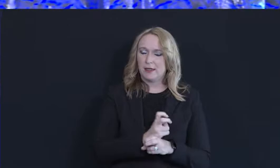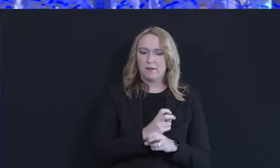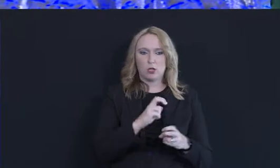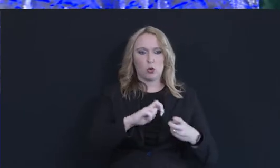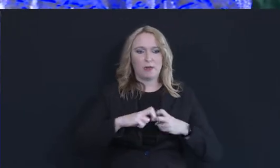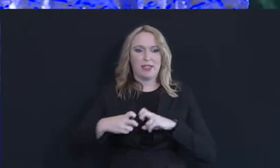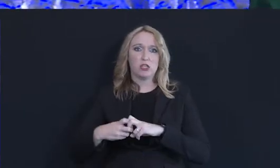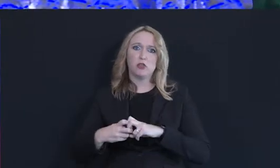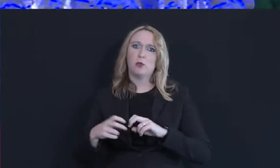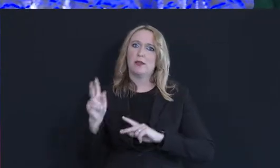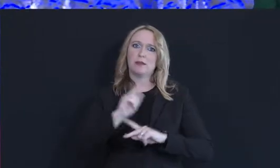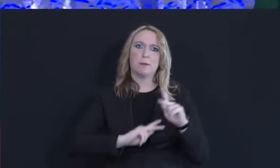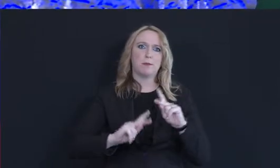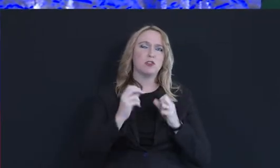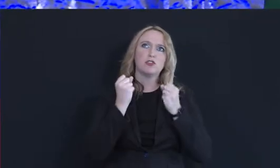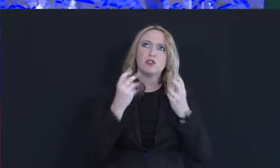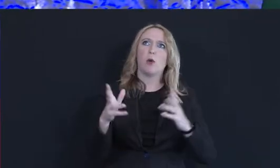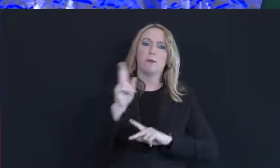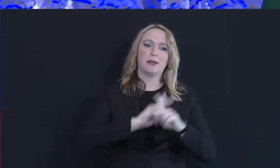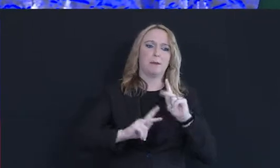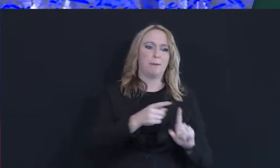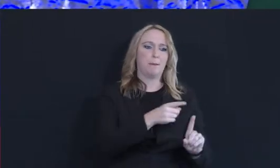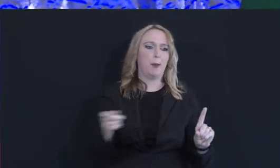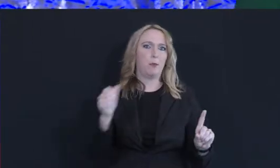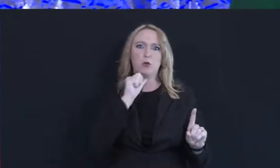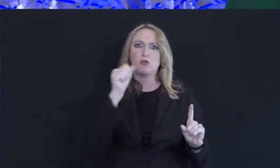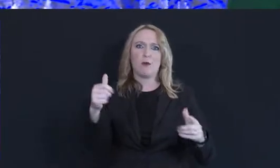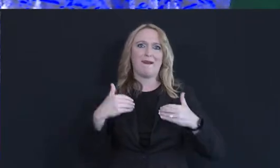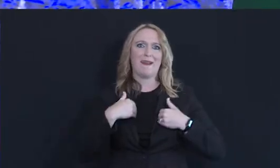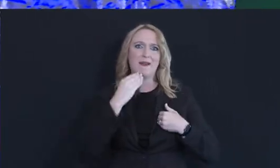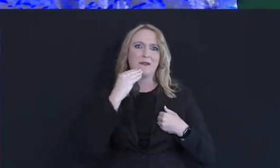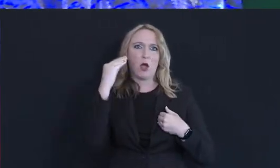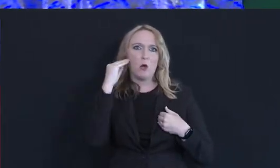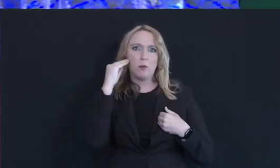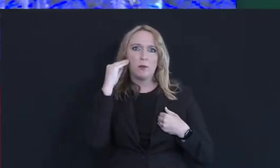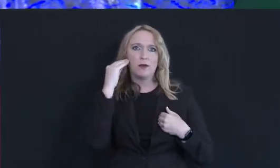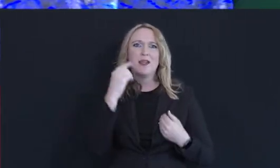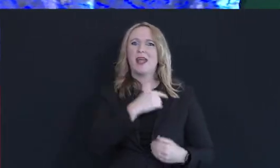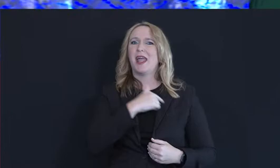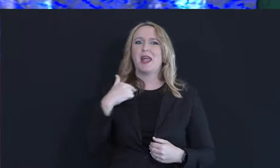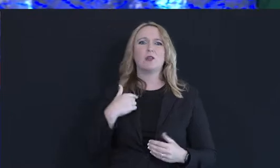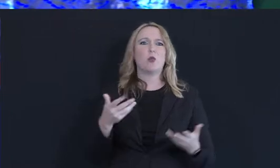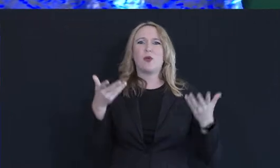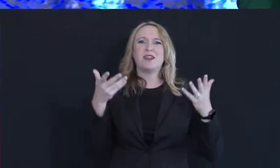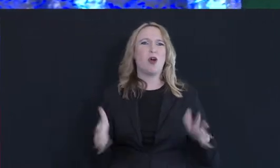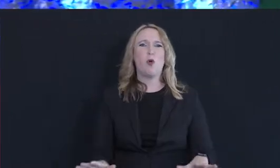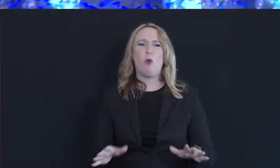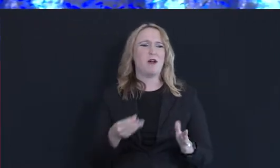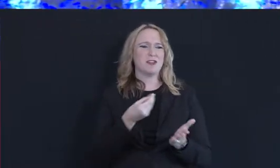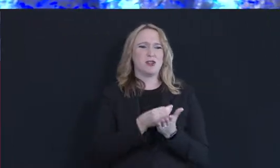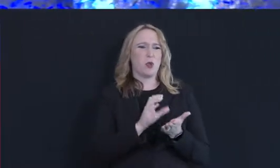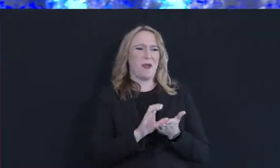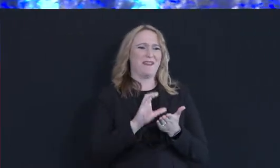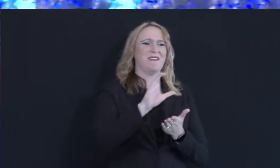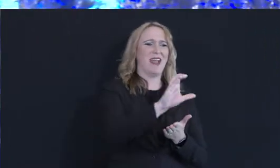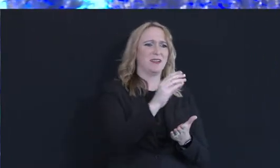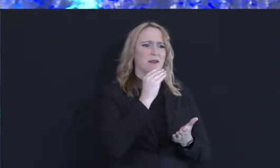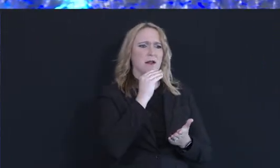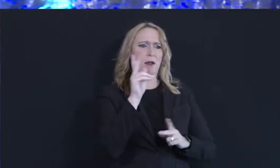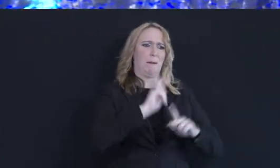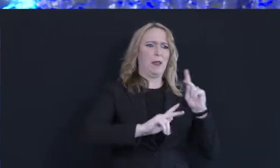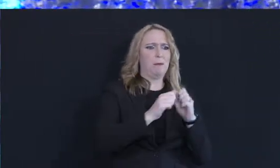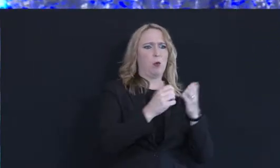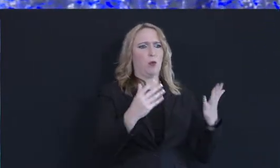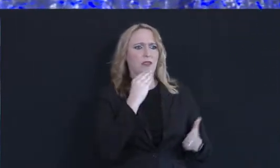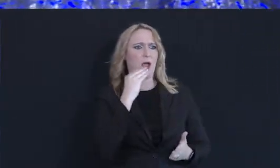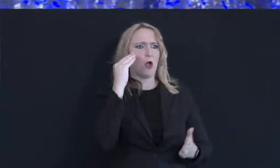is homelessness and in Fort Worth we're not just investing in City sanctioned homeless camps that's the wrong policy and